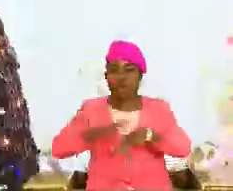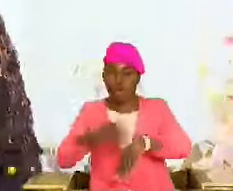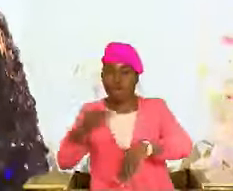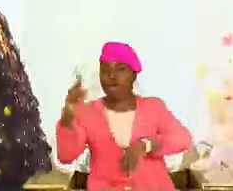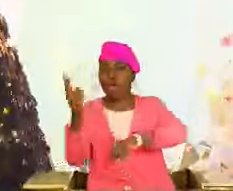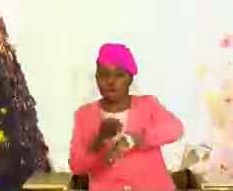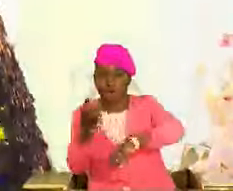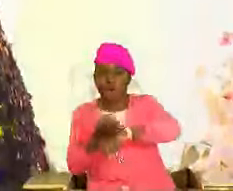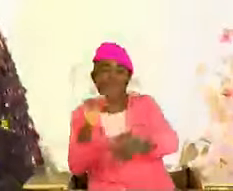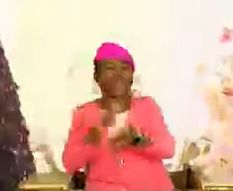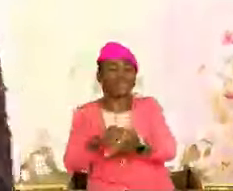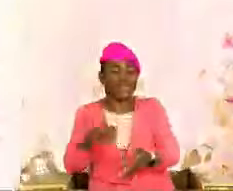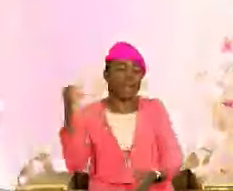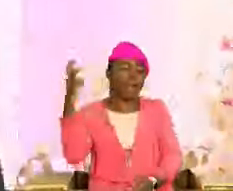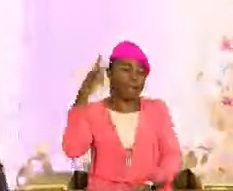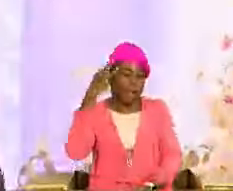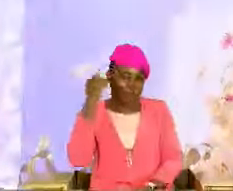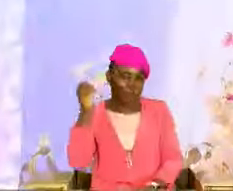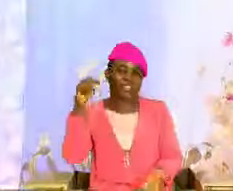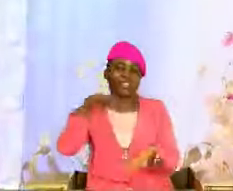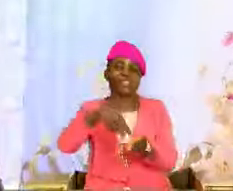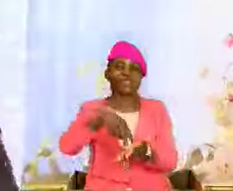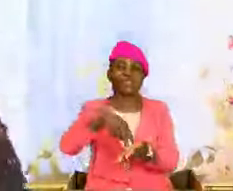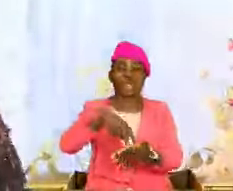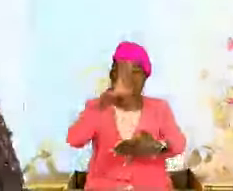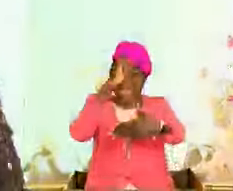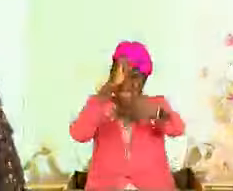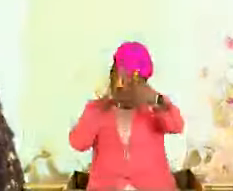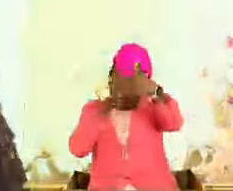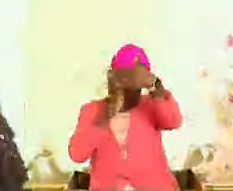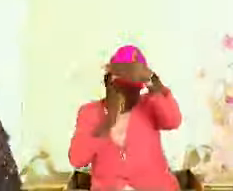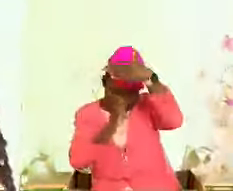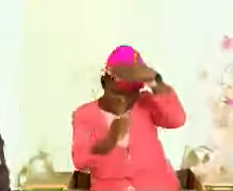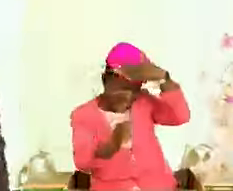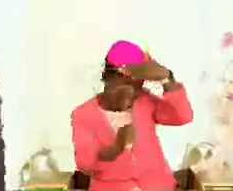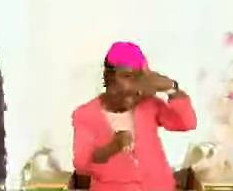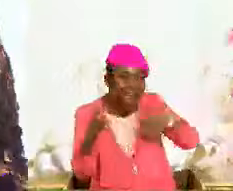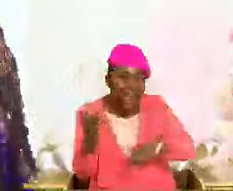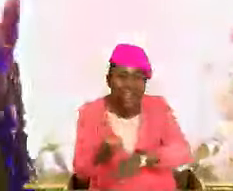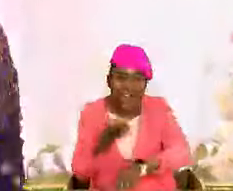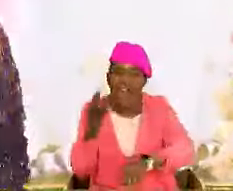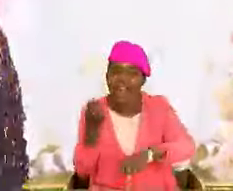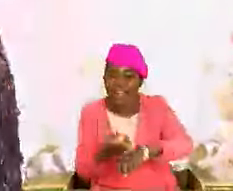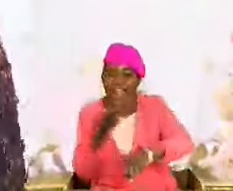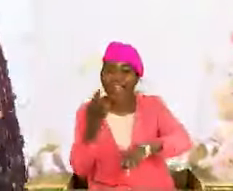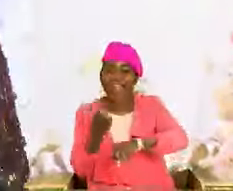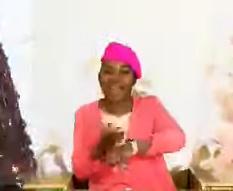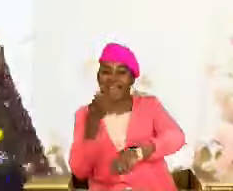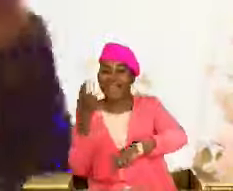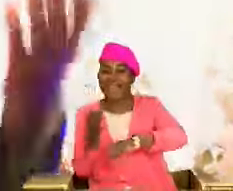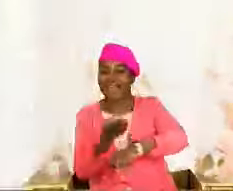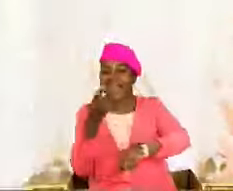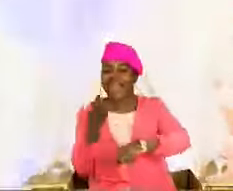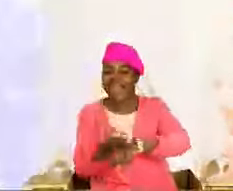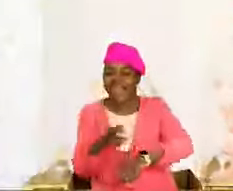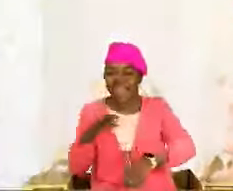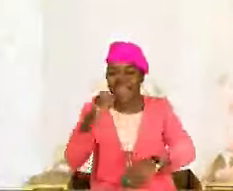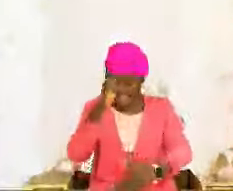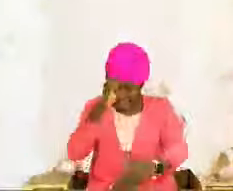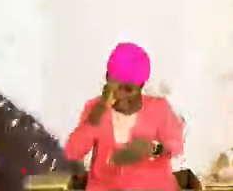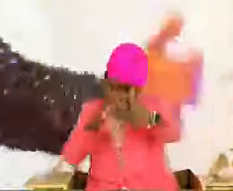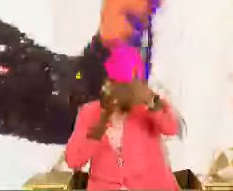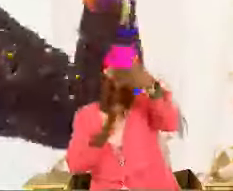Moses stood Elijah Rock a shout shout shout Elijah Rock